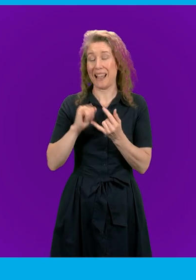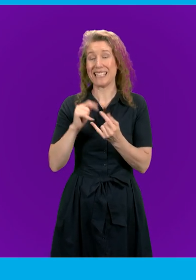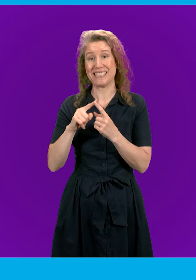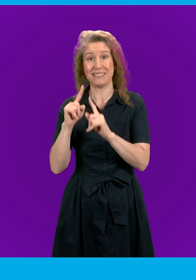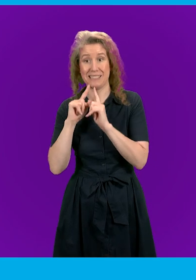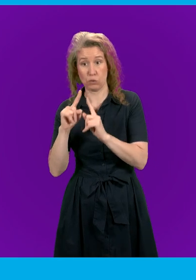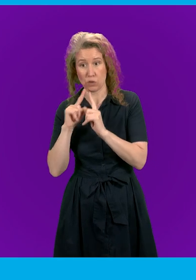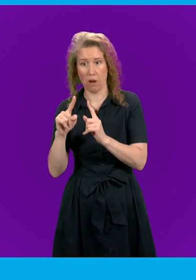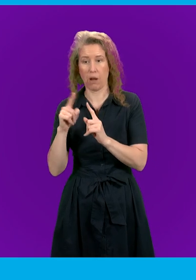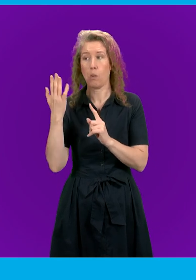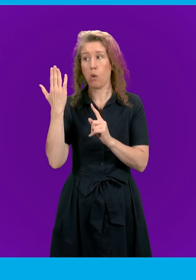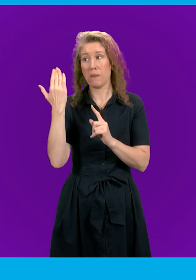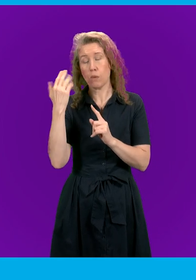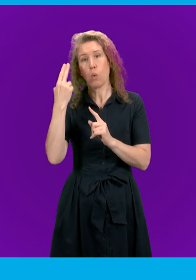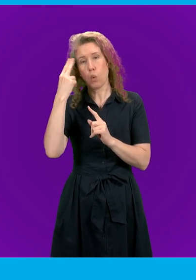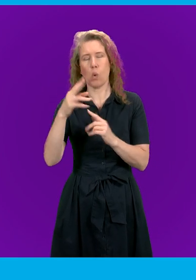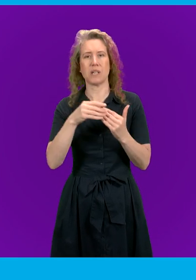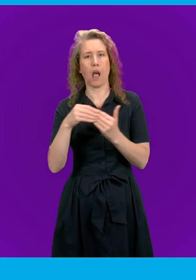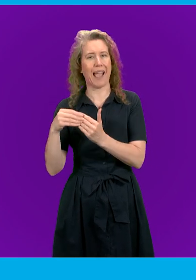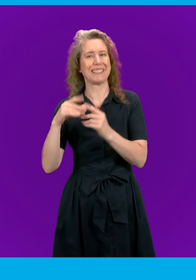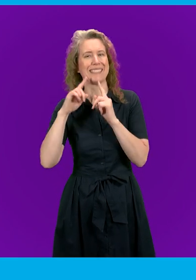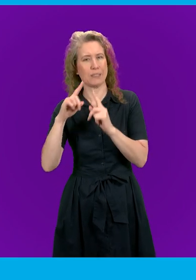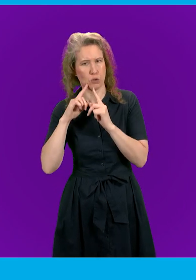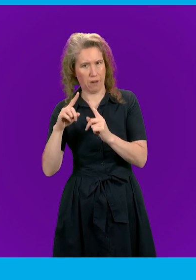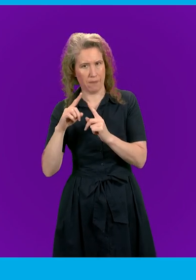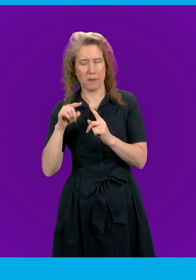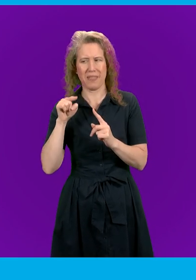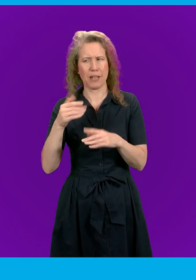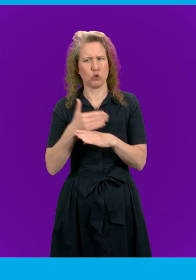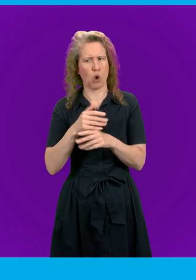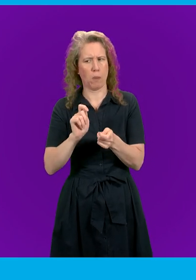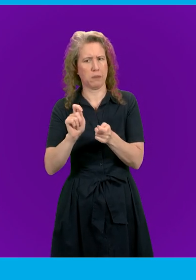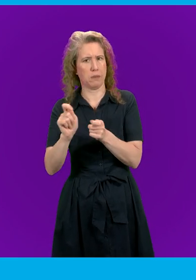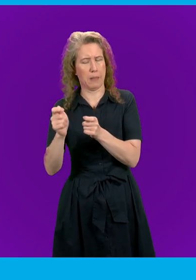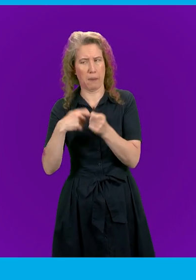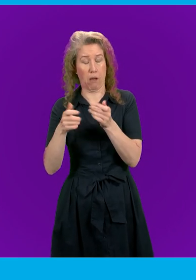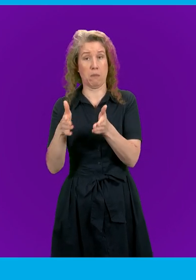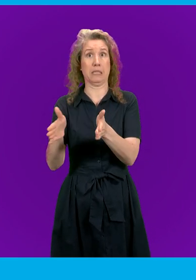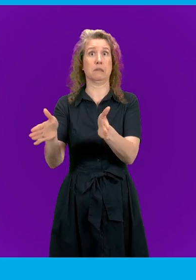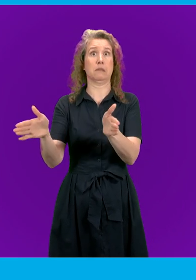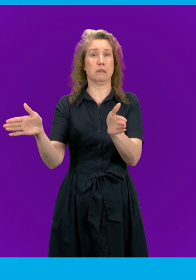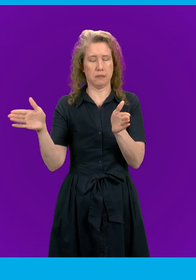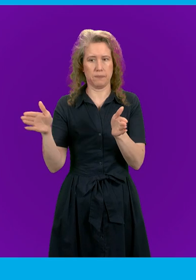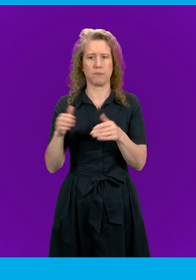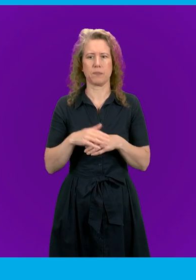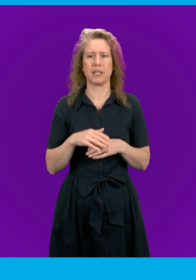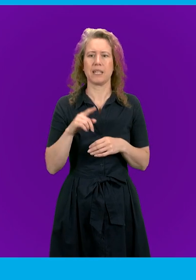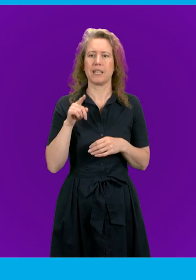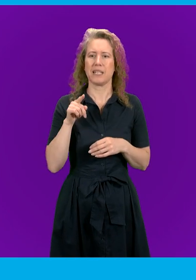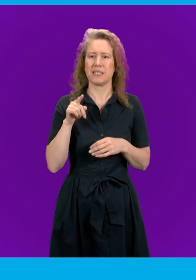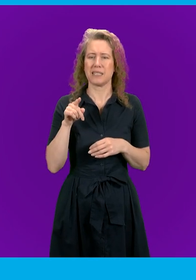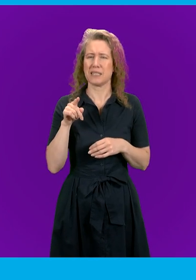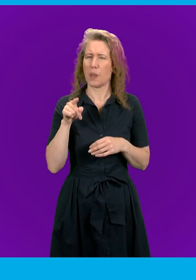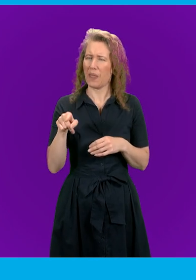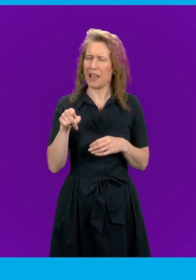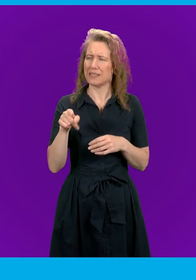generally what was known as a guidance teacher. And over the course of years, I think that job has expanded out massively. So I think that started as a kind